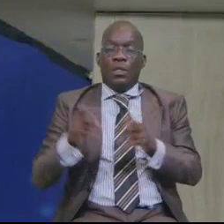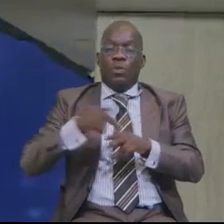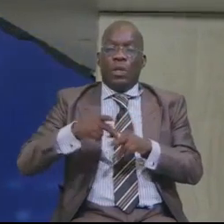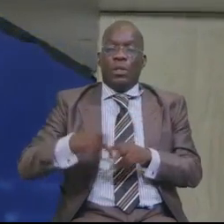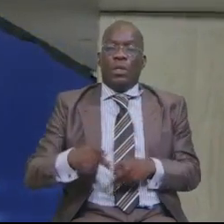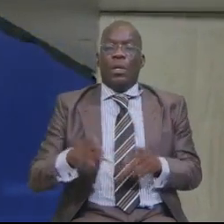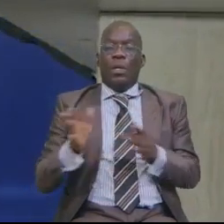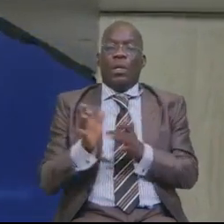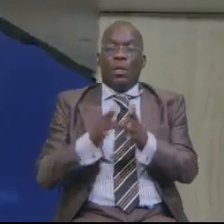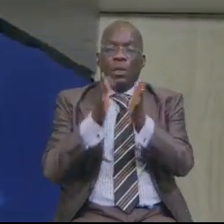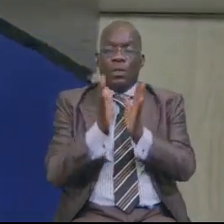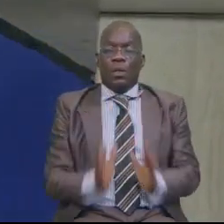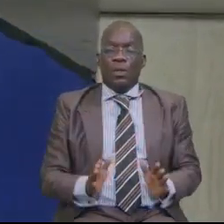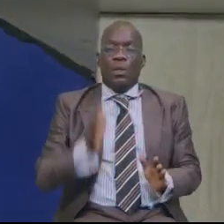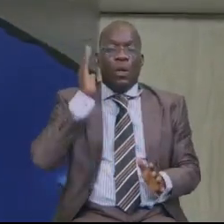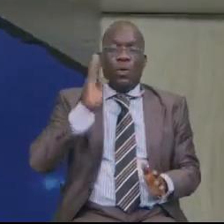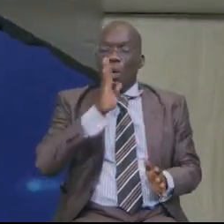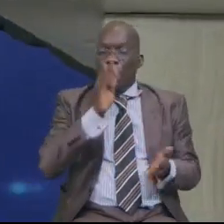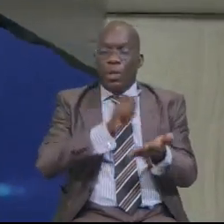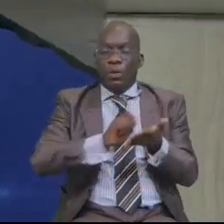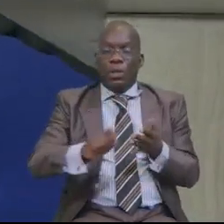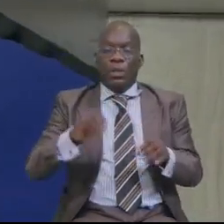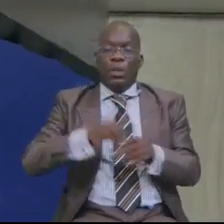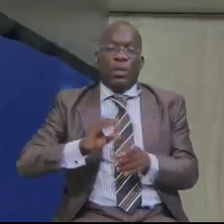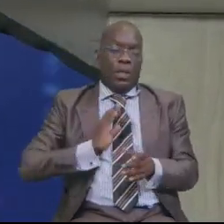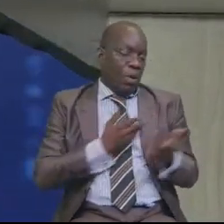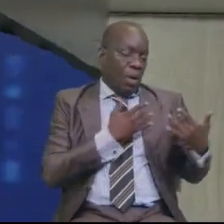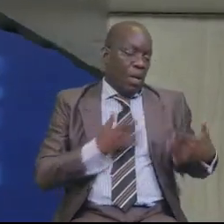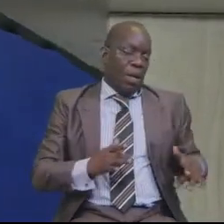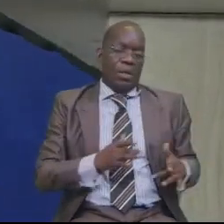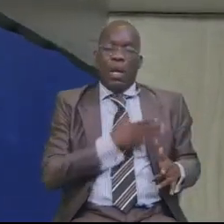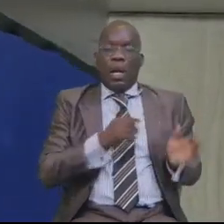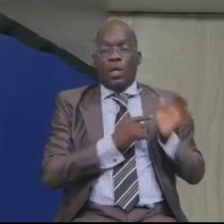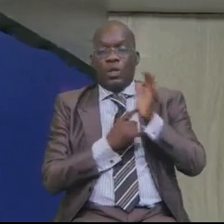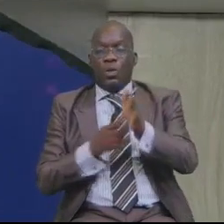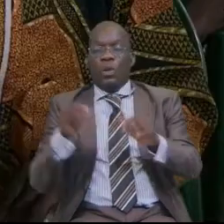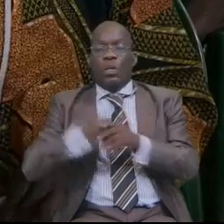be reaching in our lives and shown and revealed in every life in